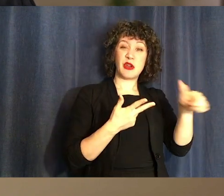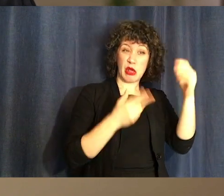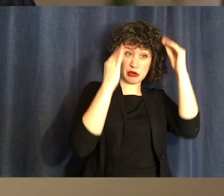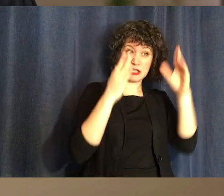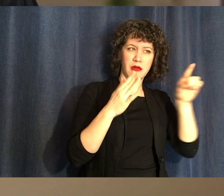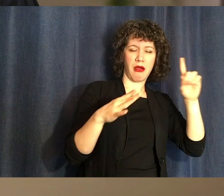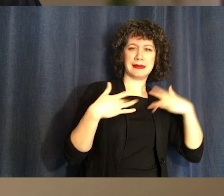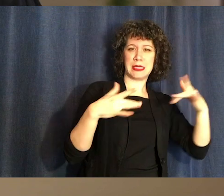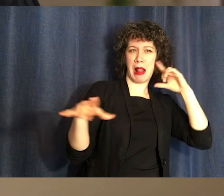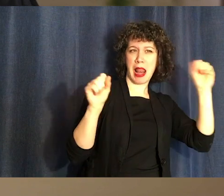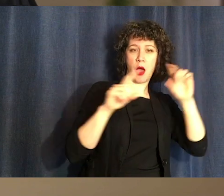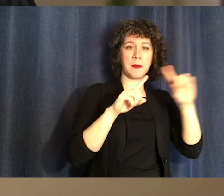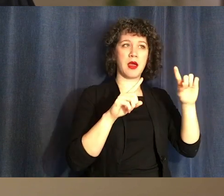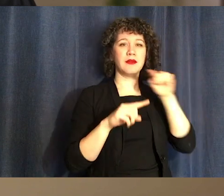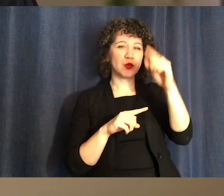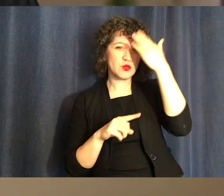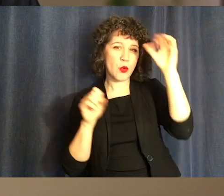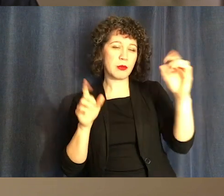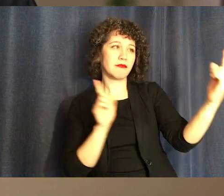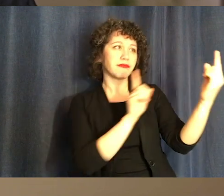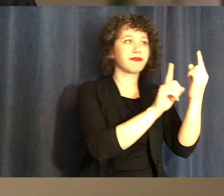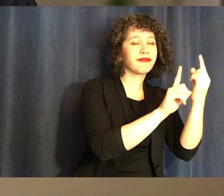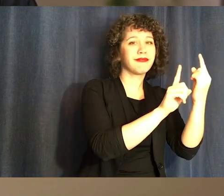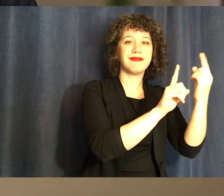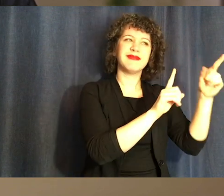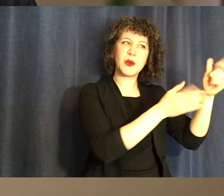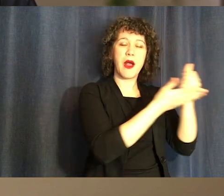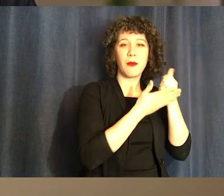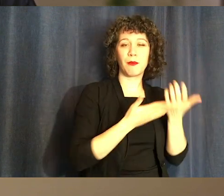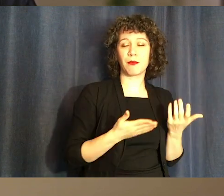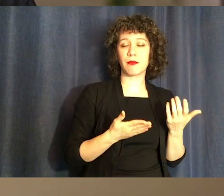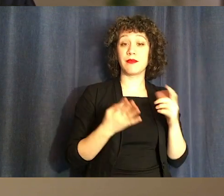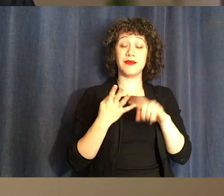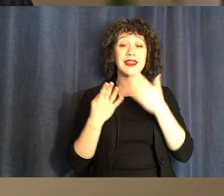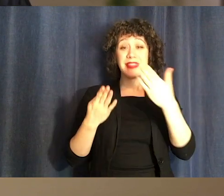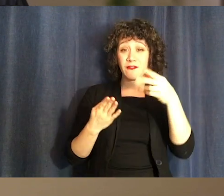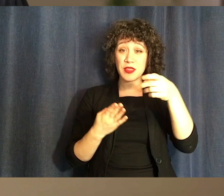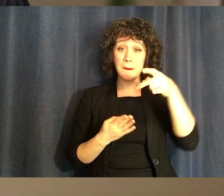anything. And thank you to the pep band for keeping us hyped and dancing in the bleachers.